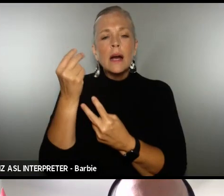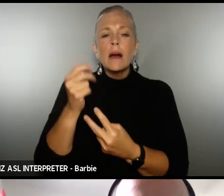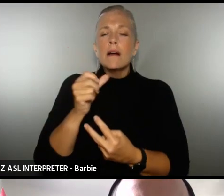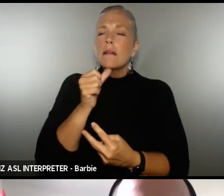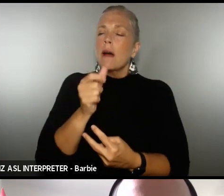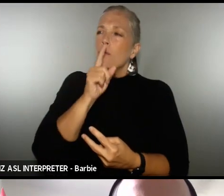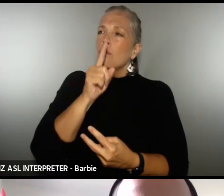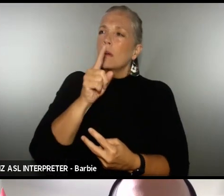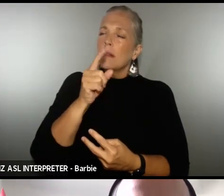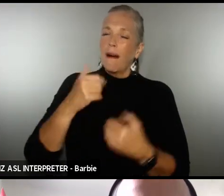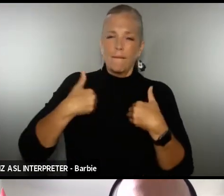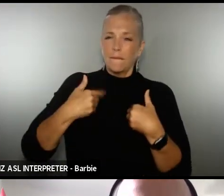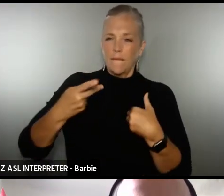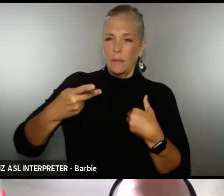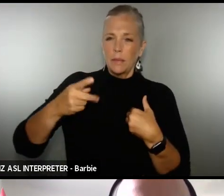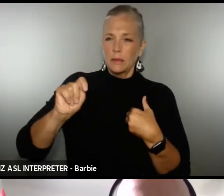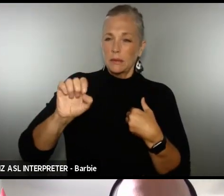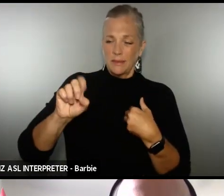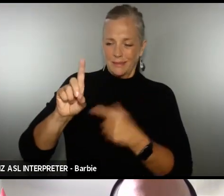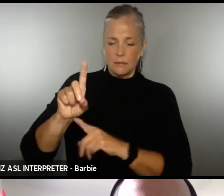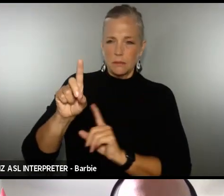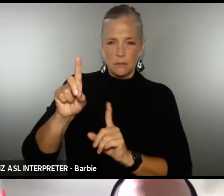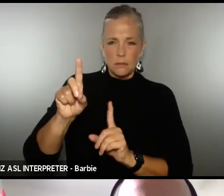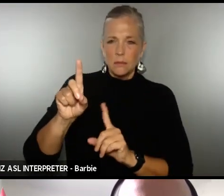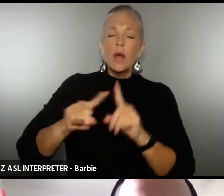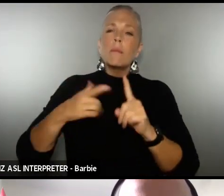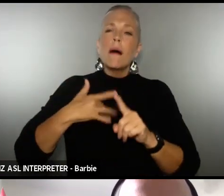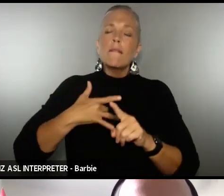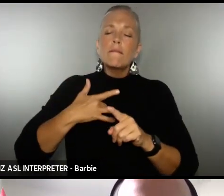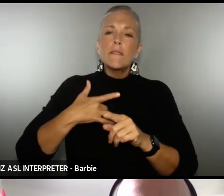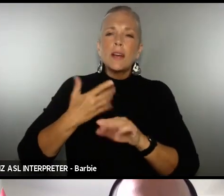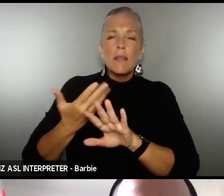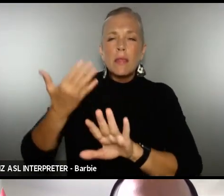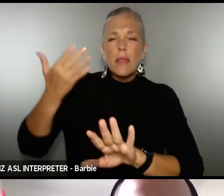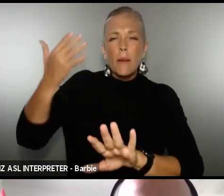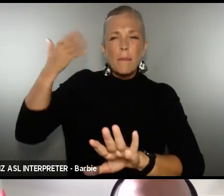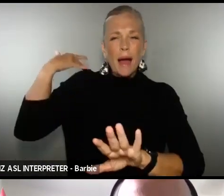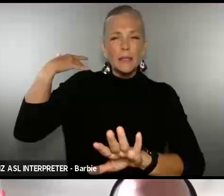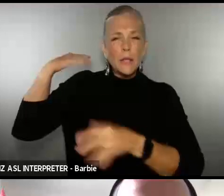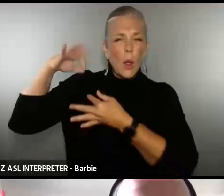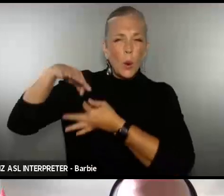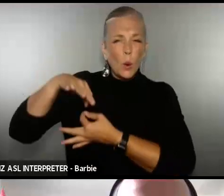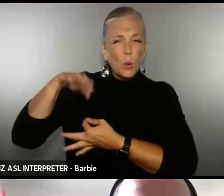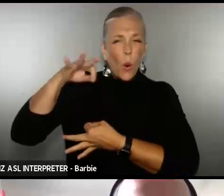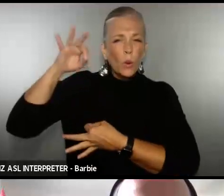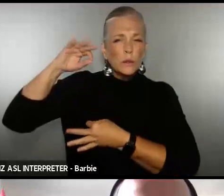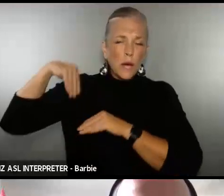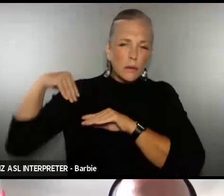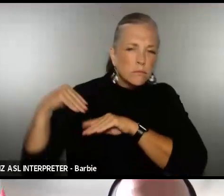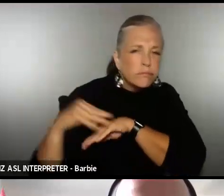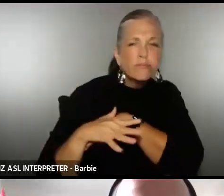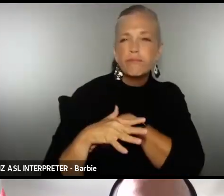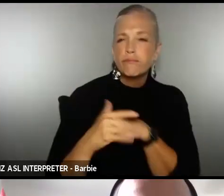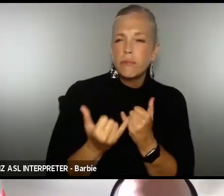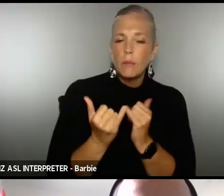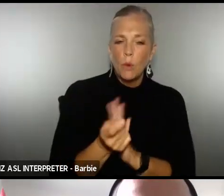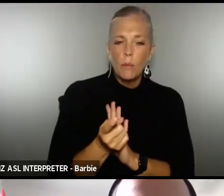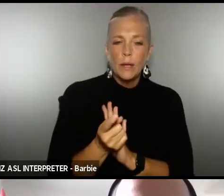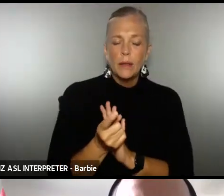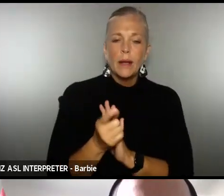kind of feeling the ghosts of the past sort of haunt that particular memory of him. And that mark is sort of like the mark of